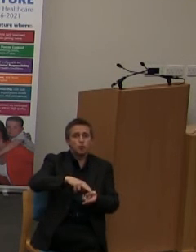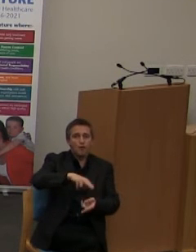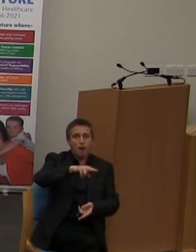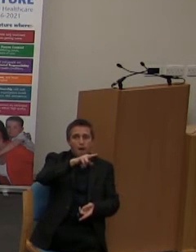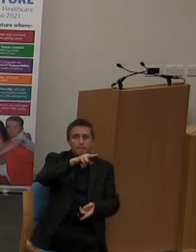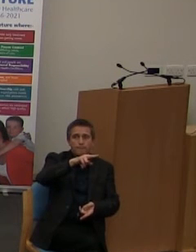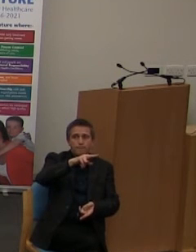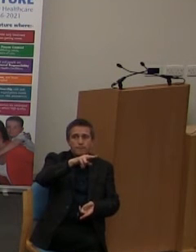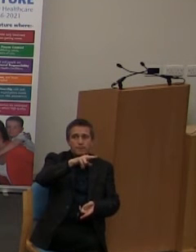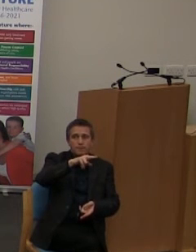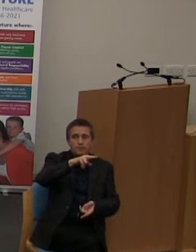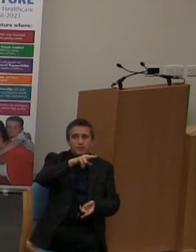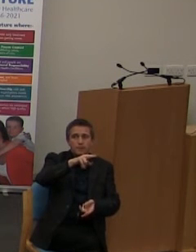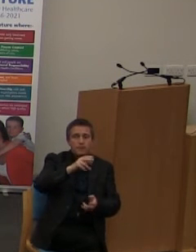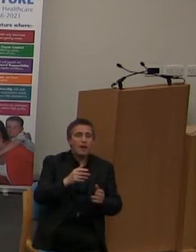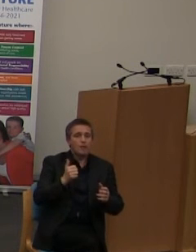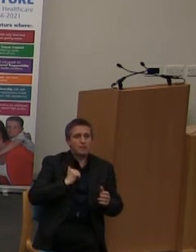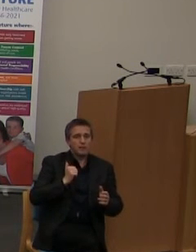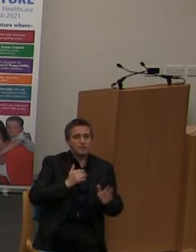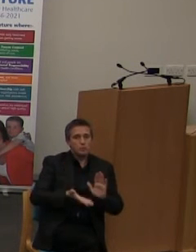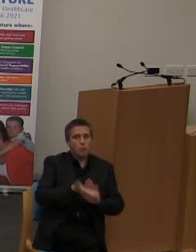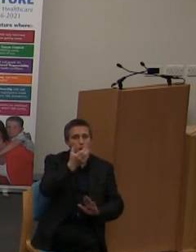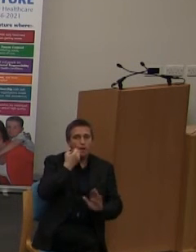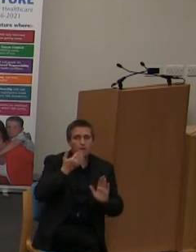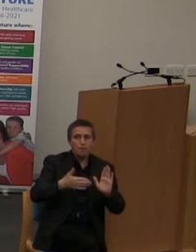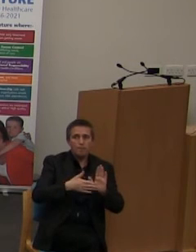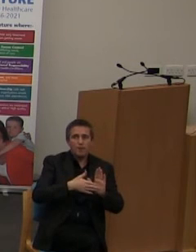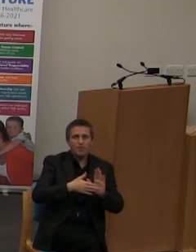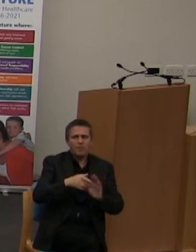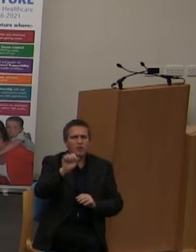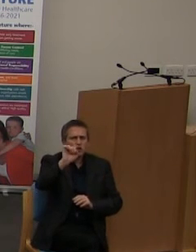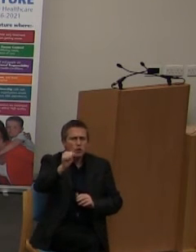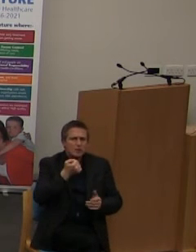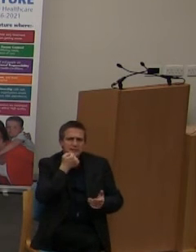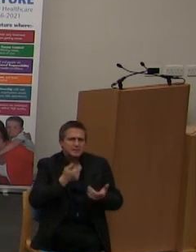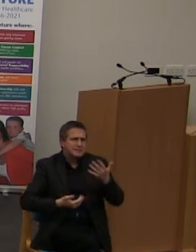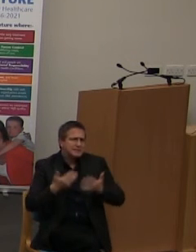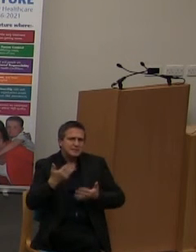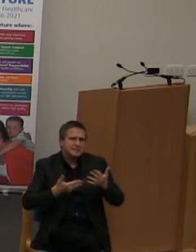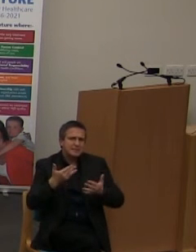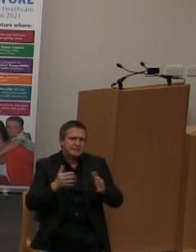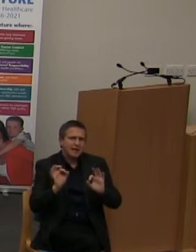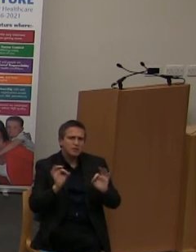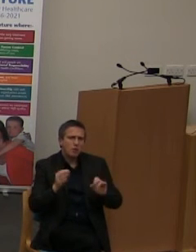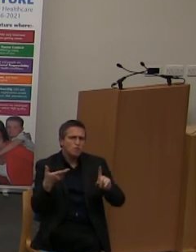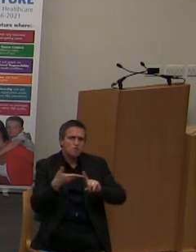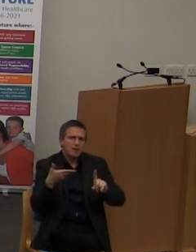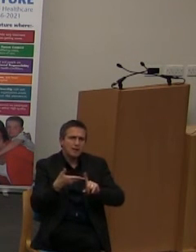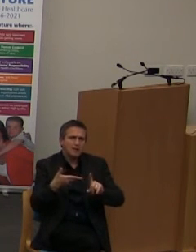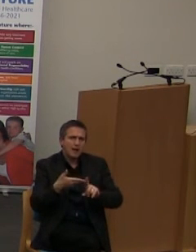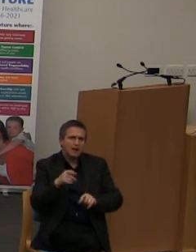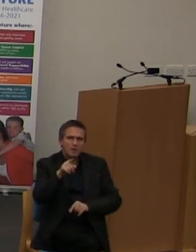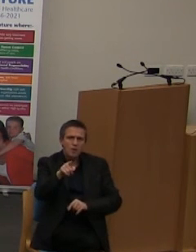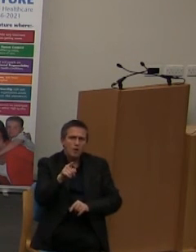up significantly every month. I don't recognise some of the statistics, sorry, that you were quoting about having a child